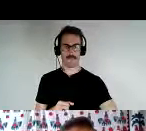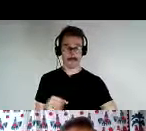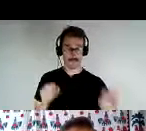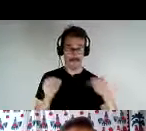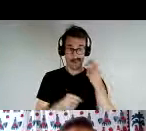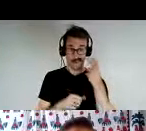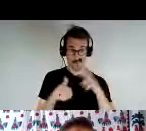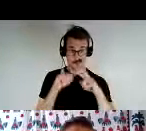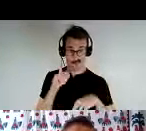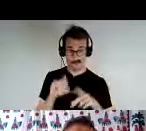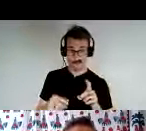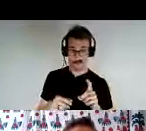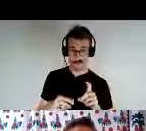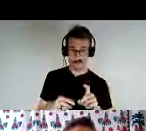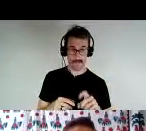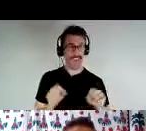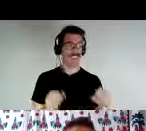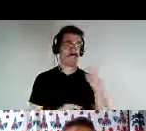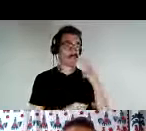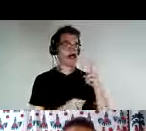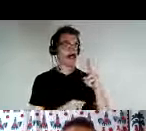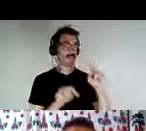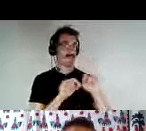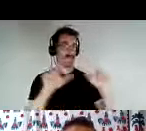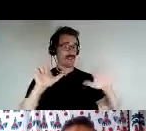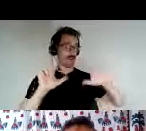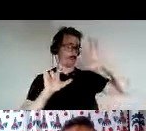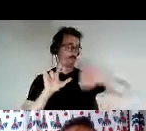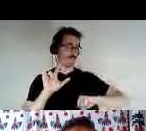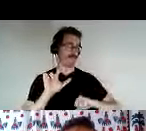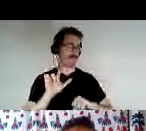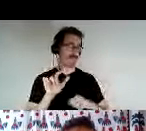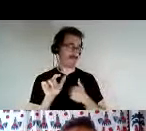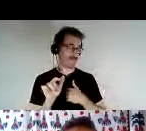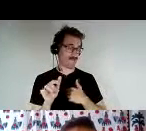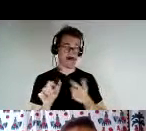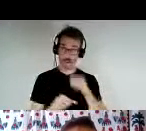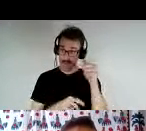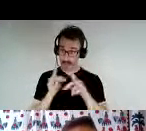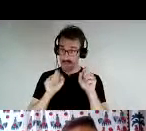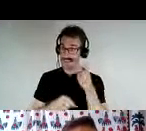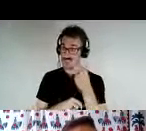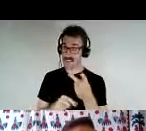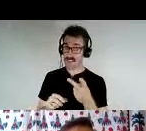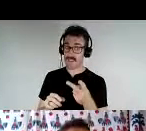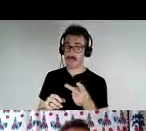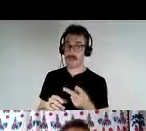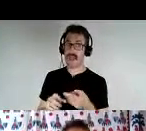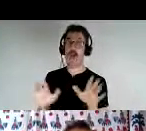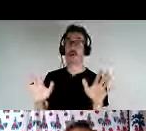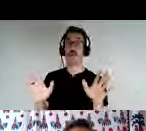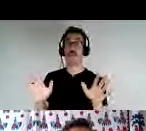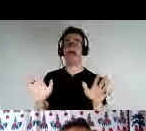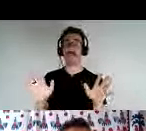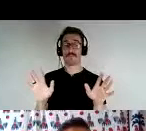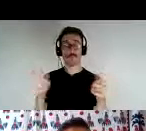now? I see a blank screen. Do other people see them, like the participants? That's more important. Oh, here we